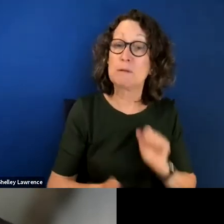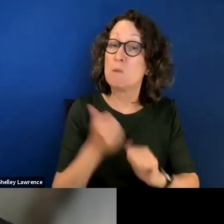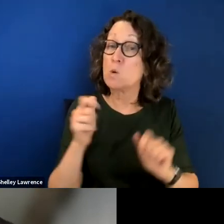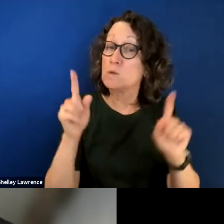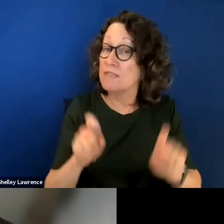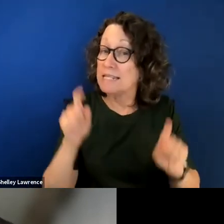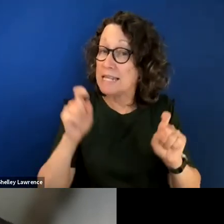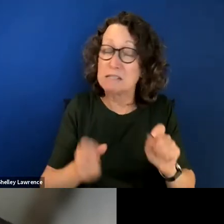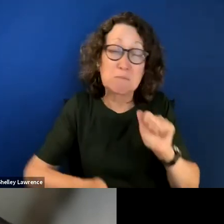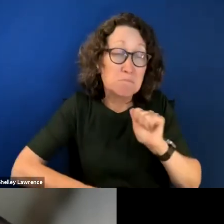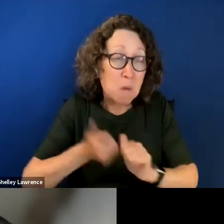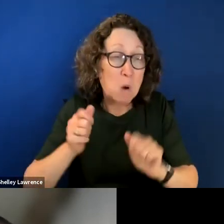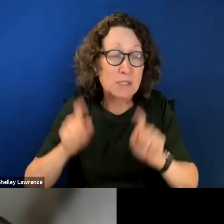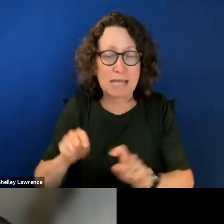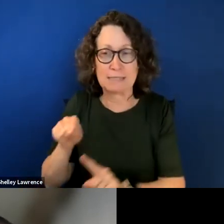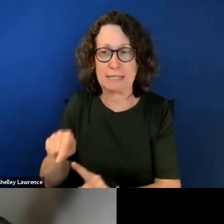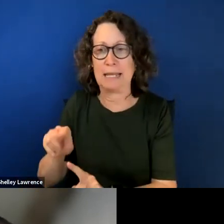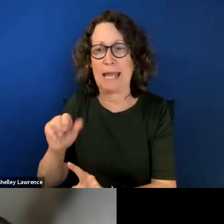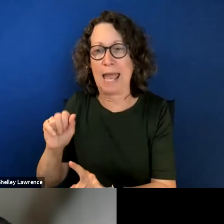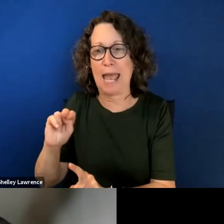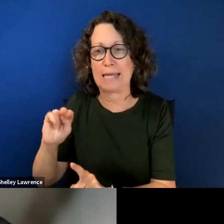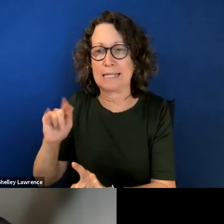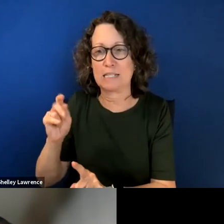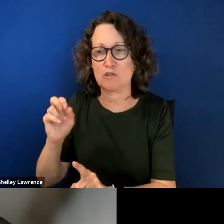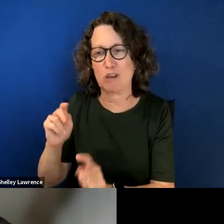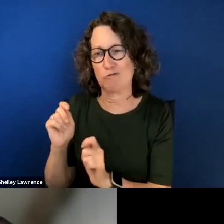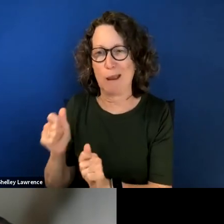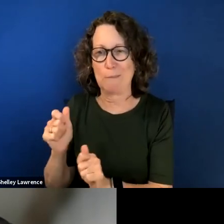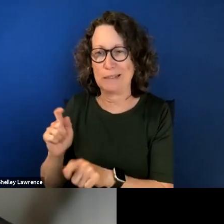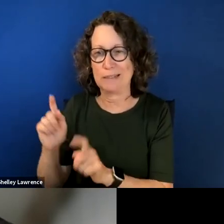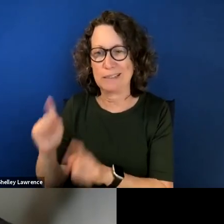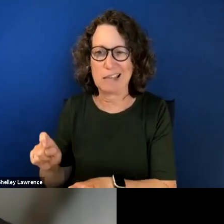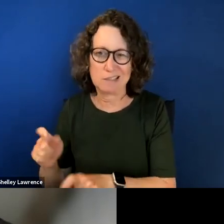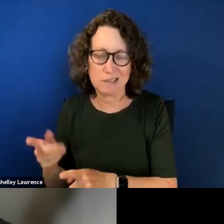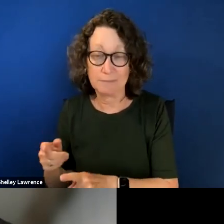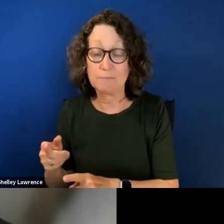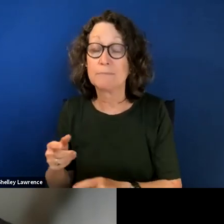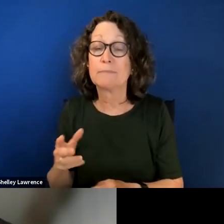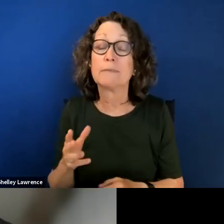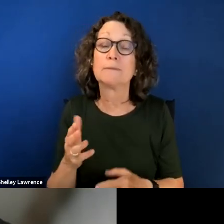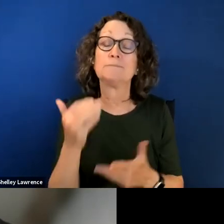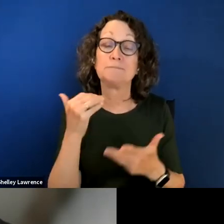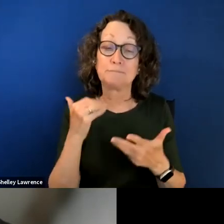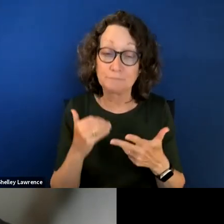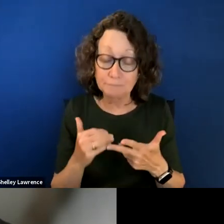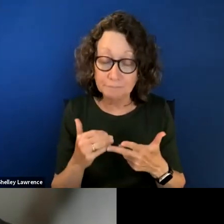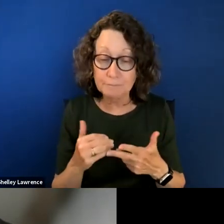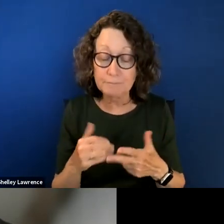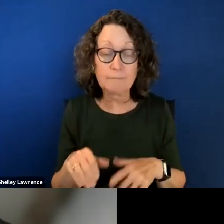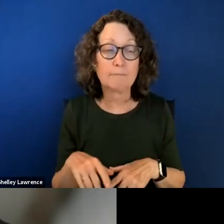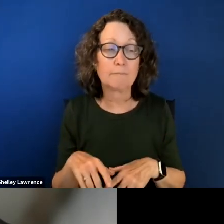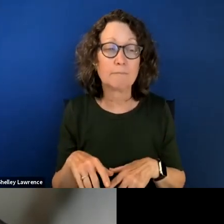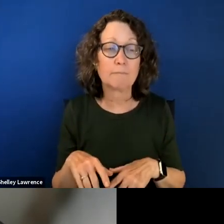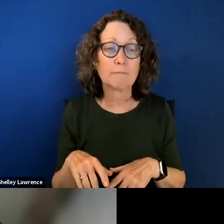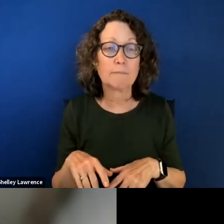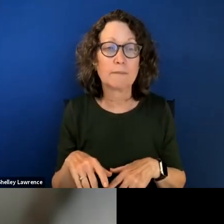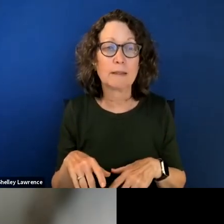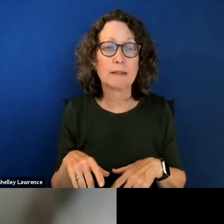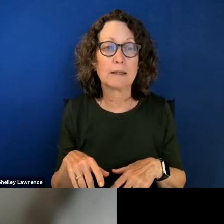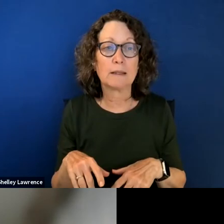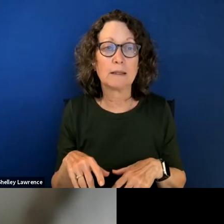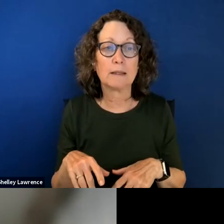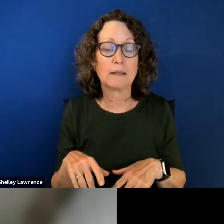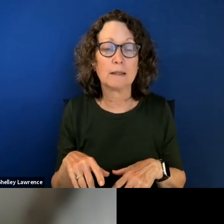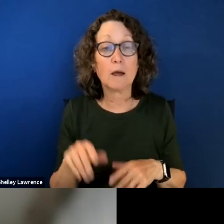testing, the vast majority, will be the antigen rapid test. And finally, just as is the case